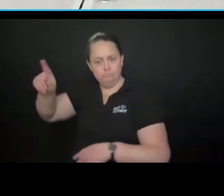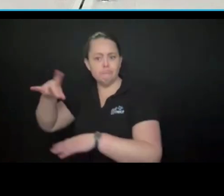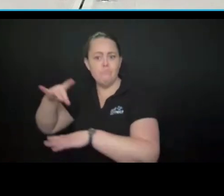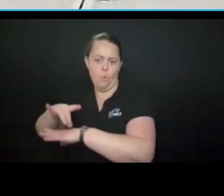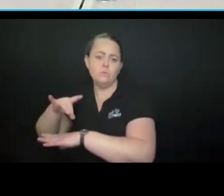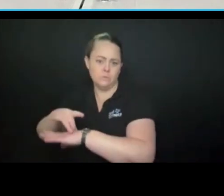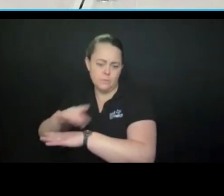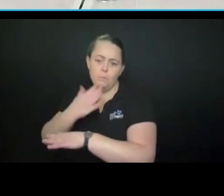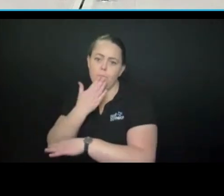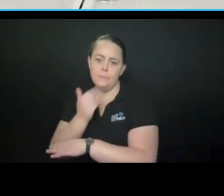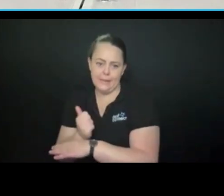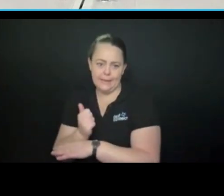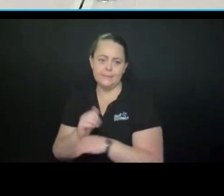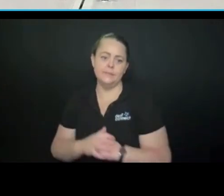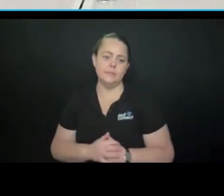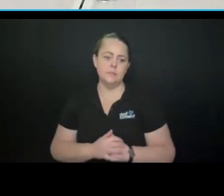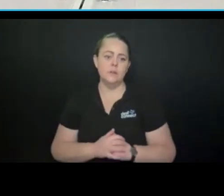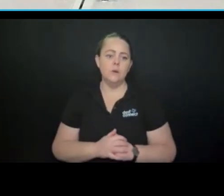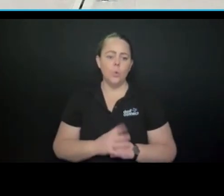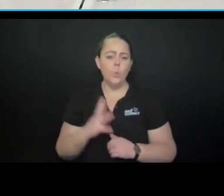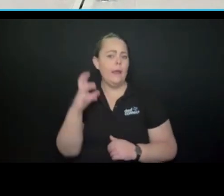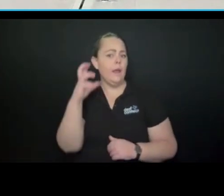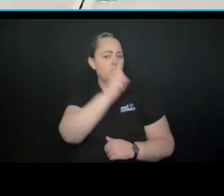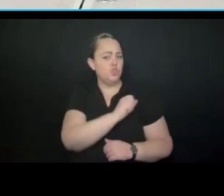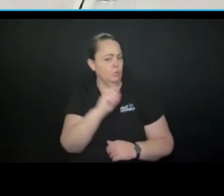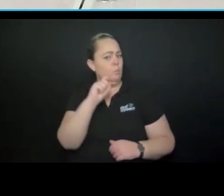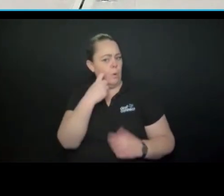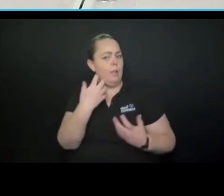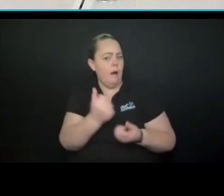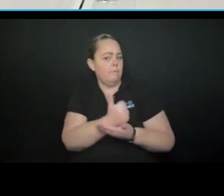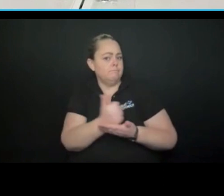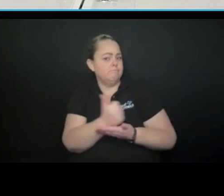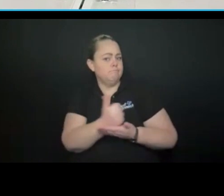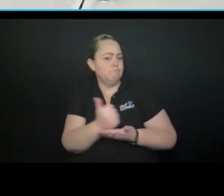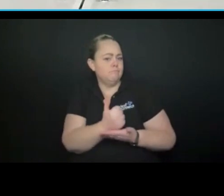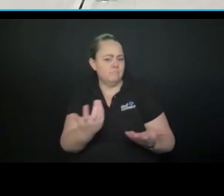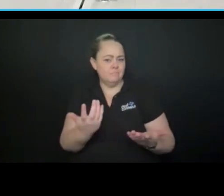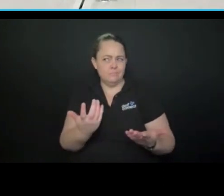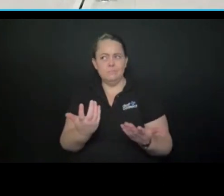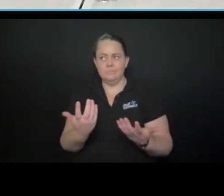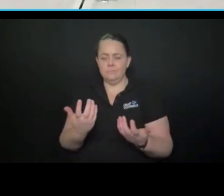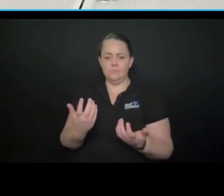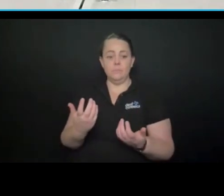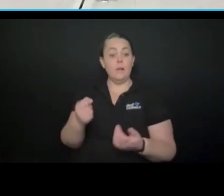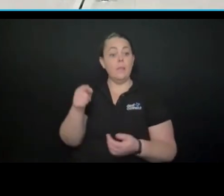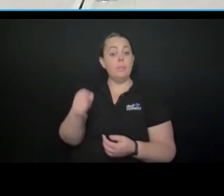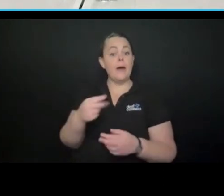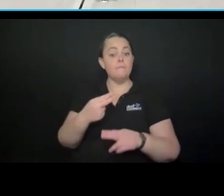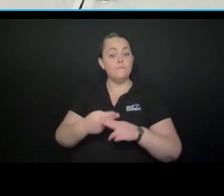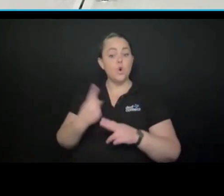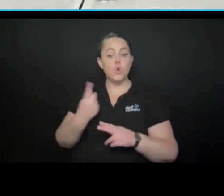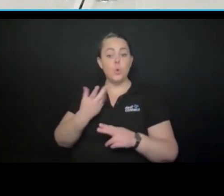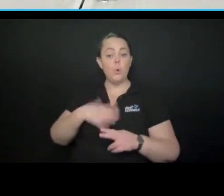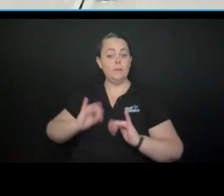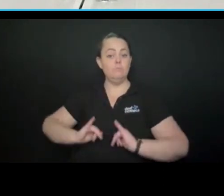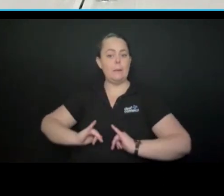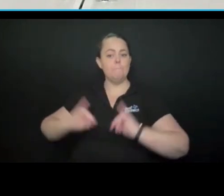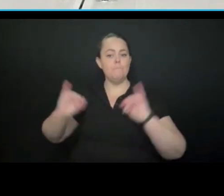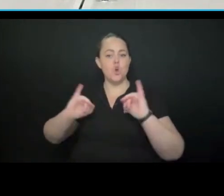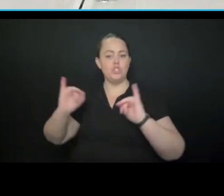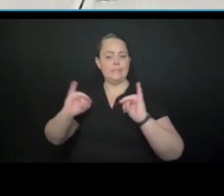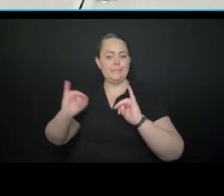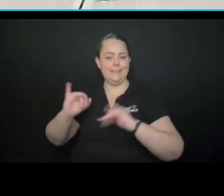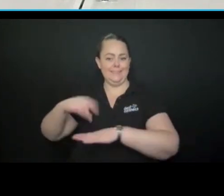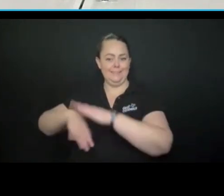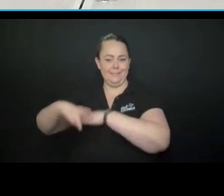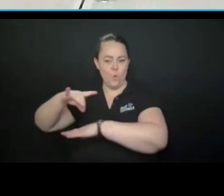indicator measures the percentage of care recipients who had one or more emergency department presentations. So the data